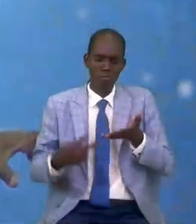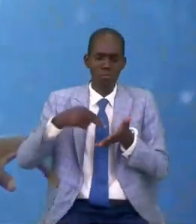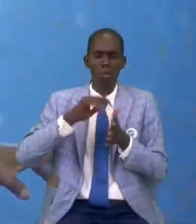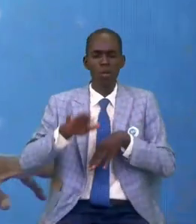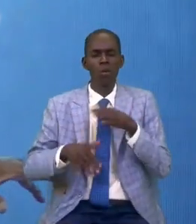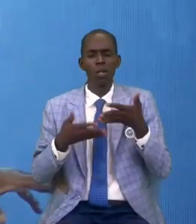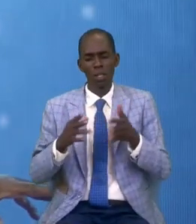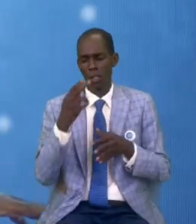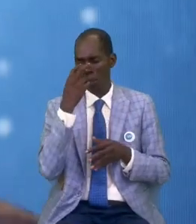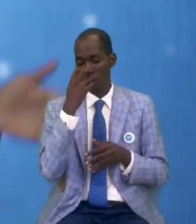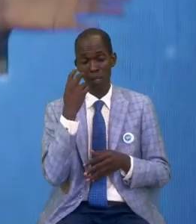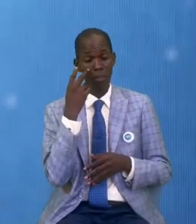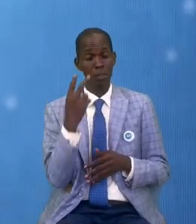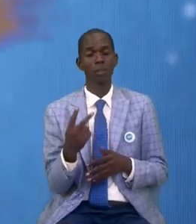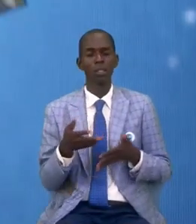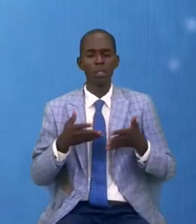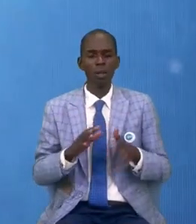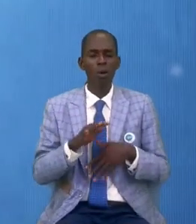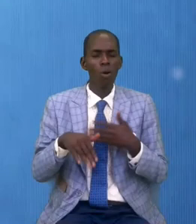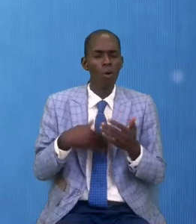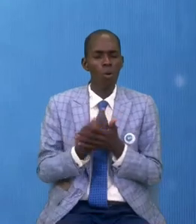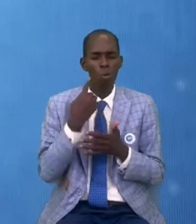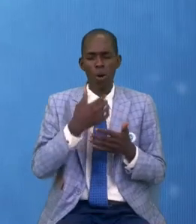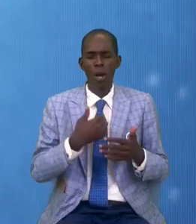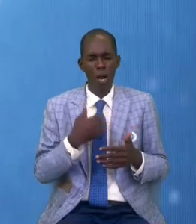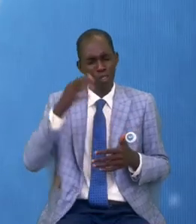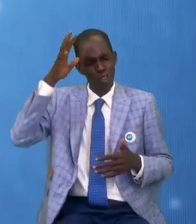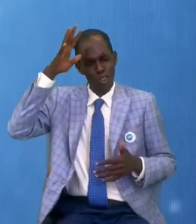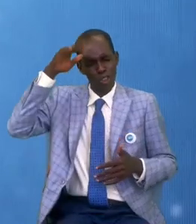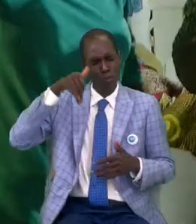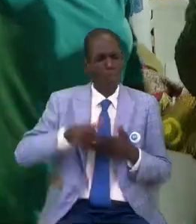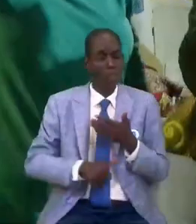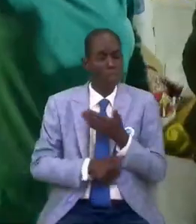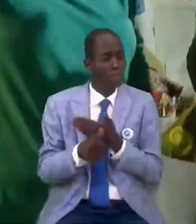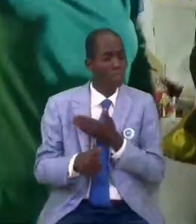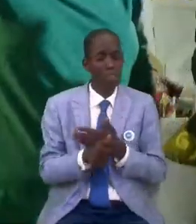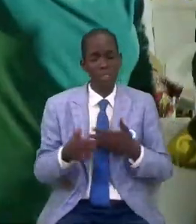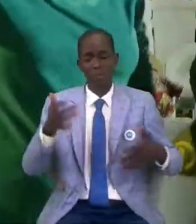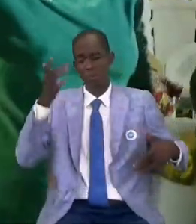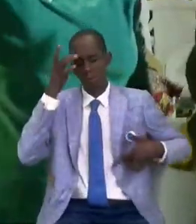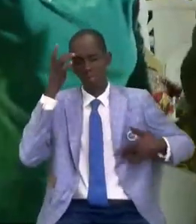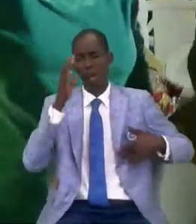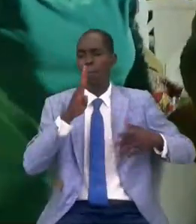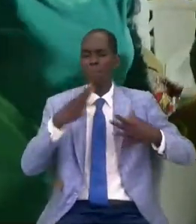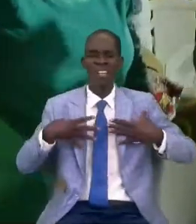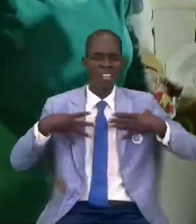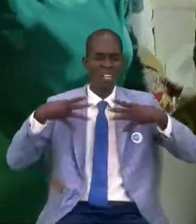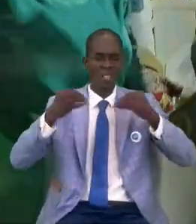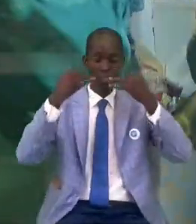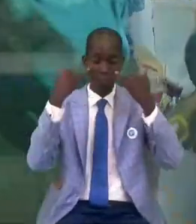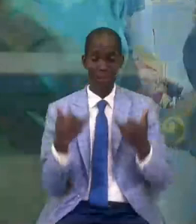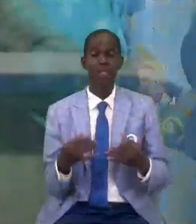so-called incurable disease, be healed now in Jesus' name.